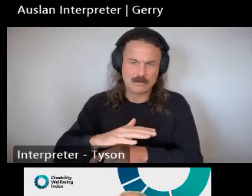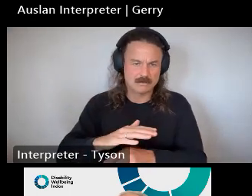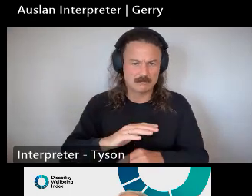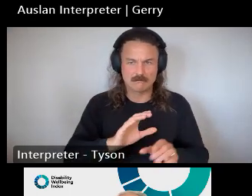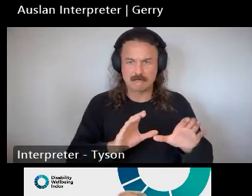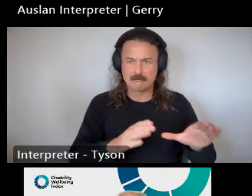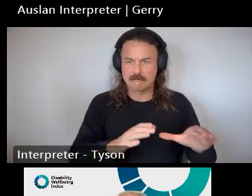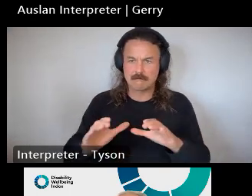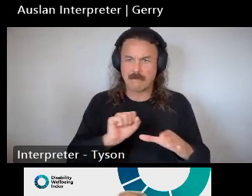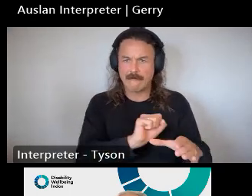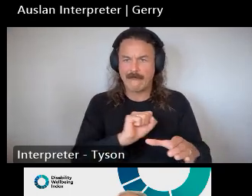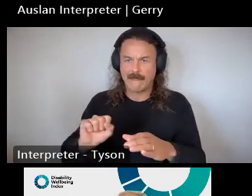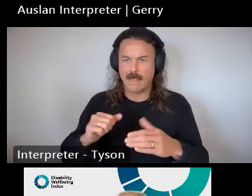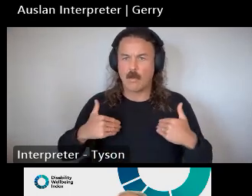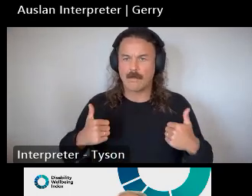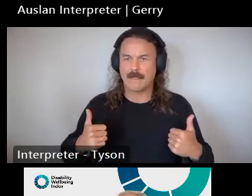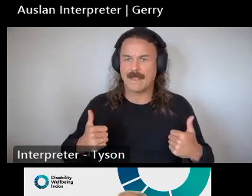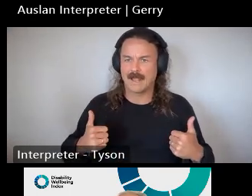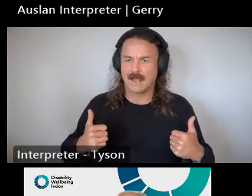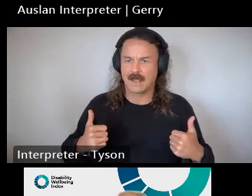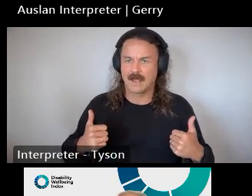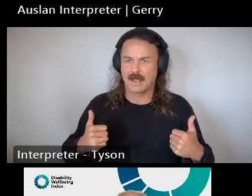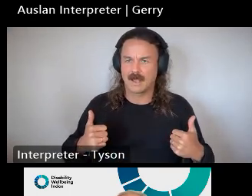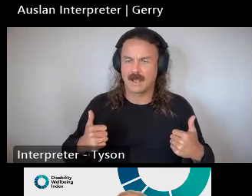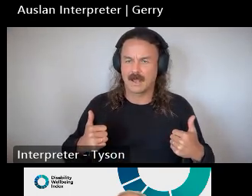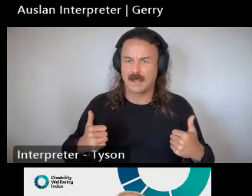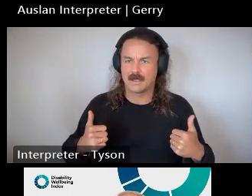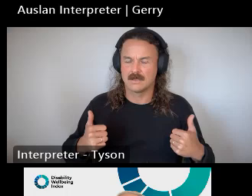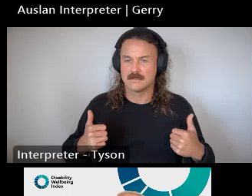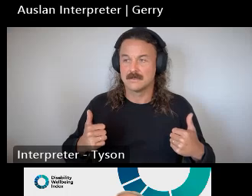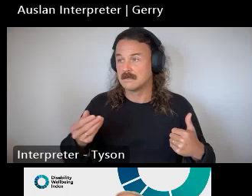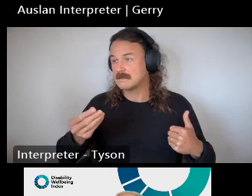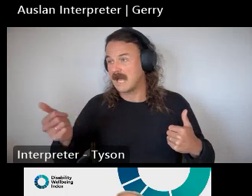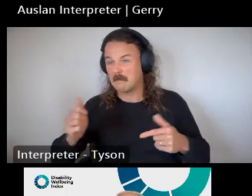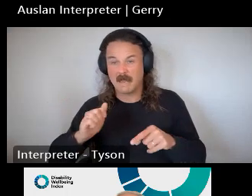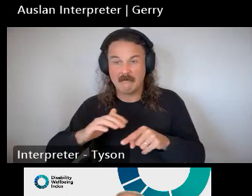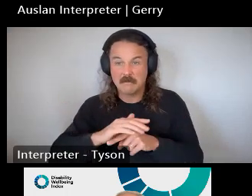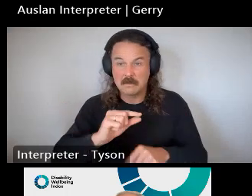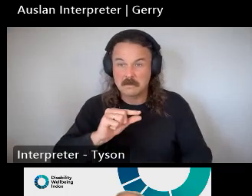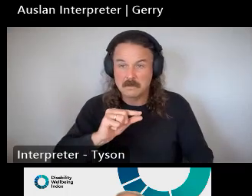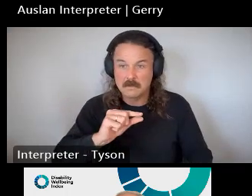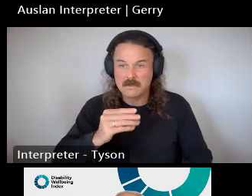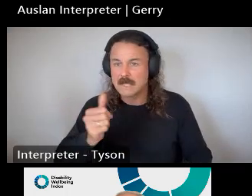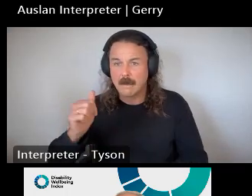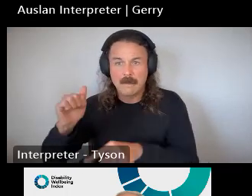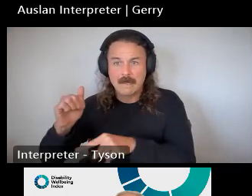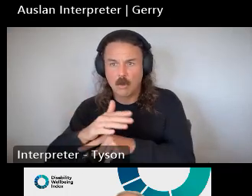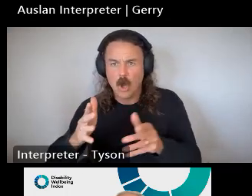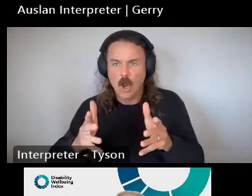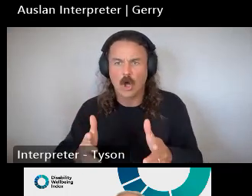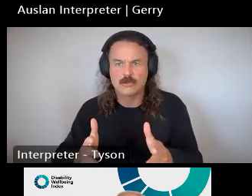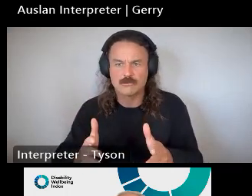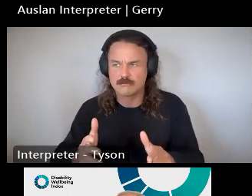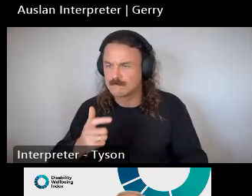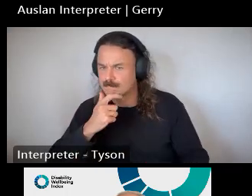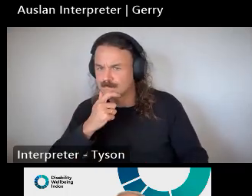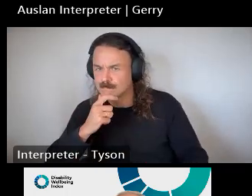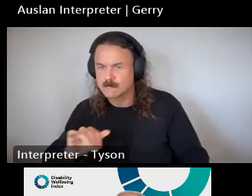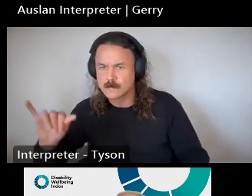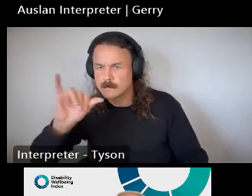instrument. So we're looking at the importance of each item or a group of items explain the overall variation of the